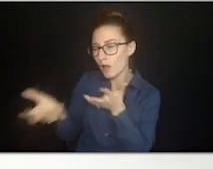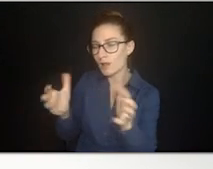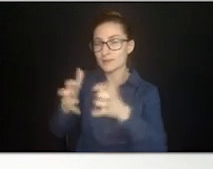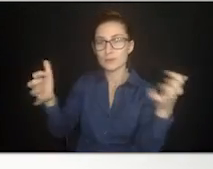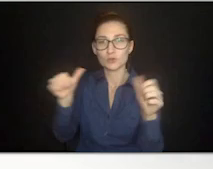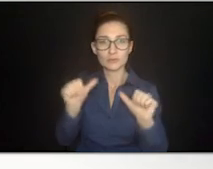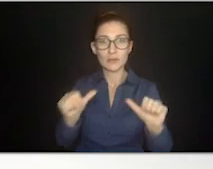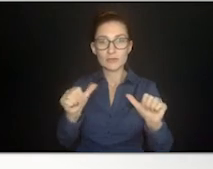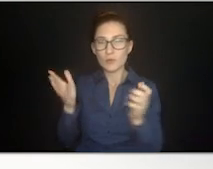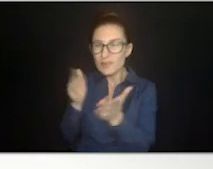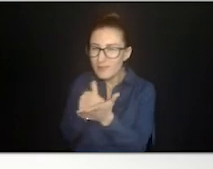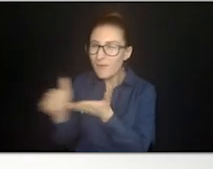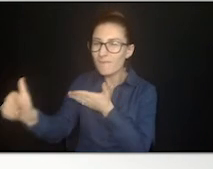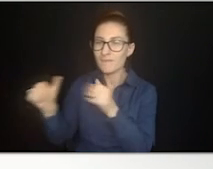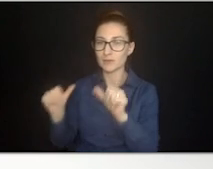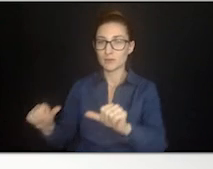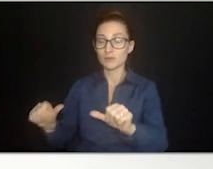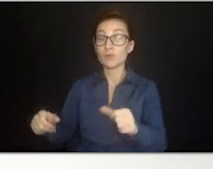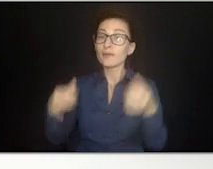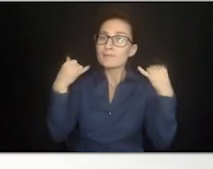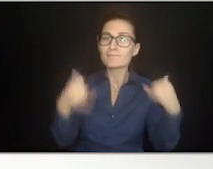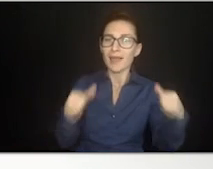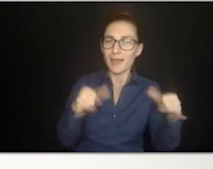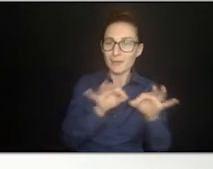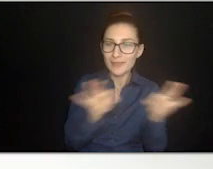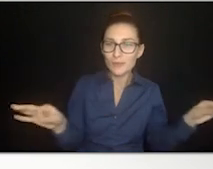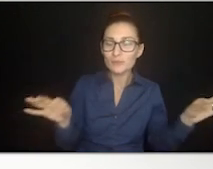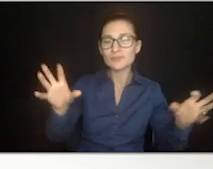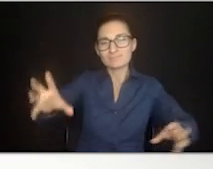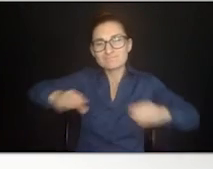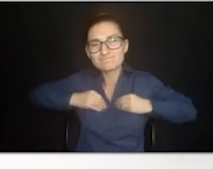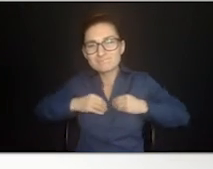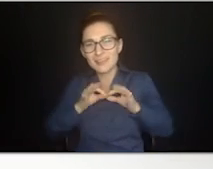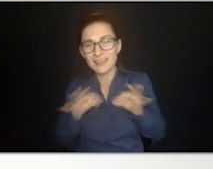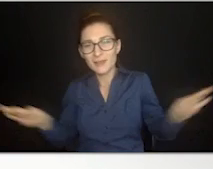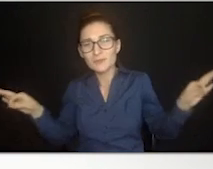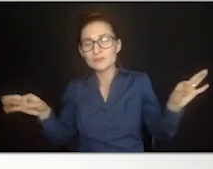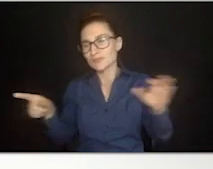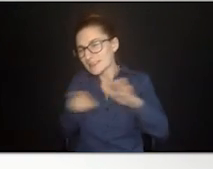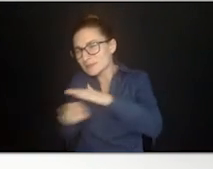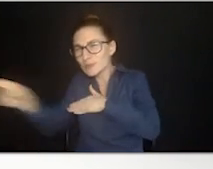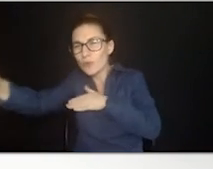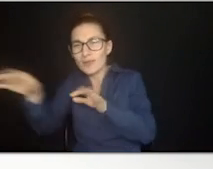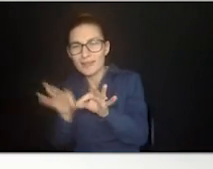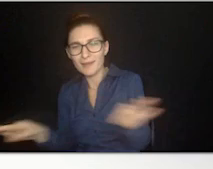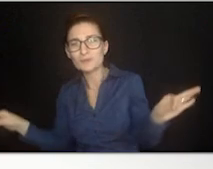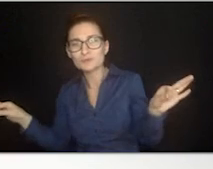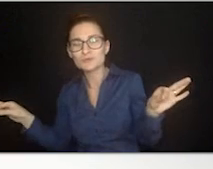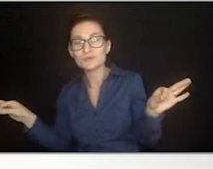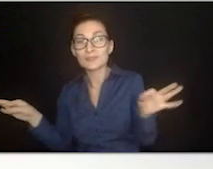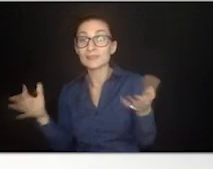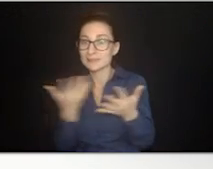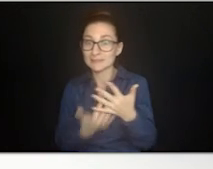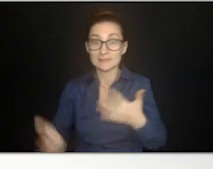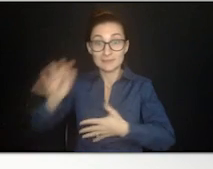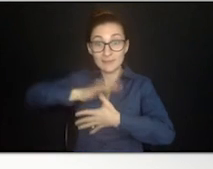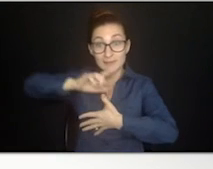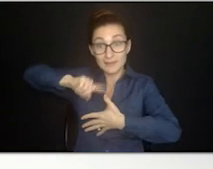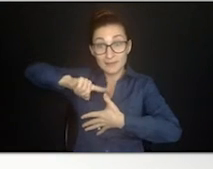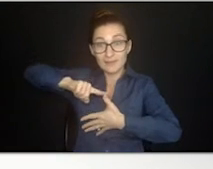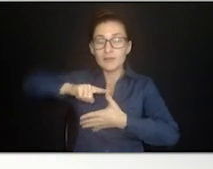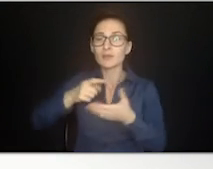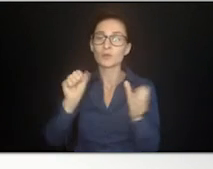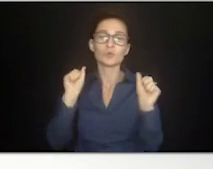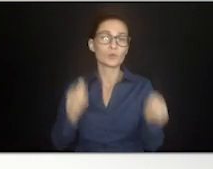often as you can. Play with language, embrace language, explore language, and most importantly, let them know that it's okay to